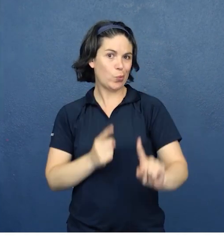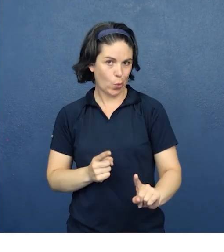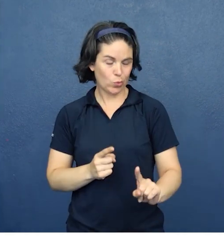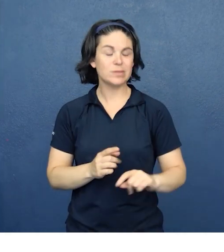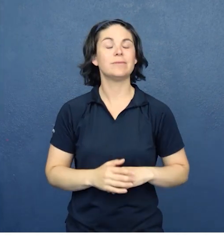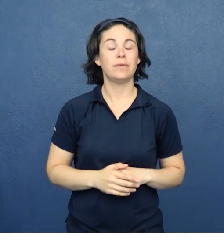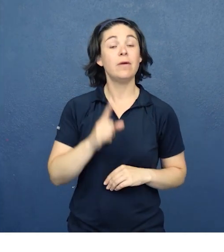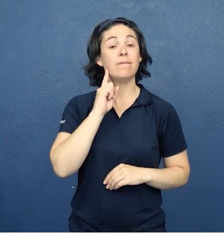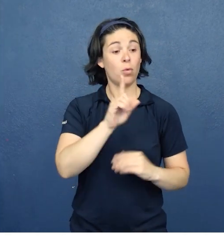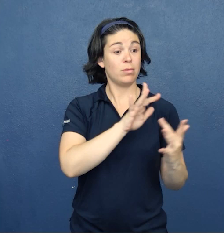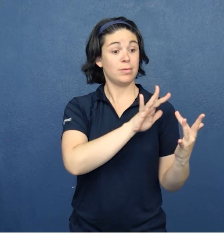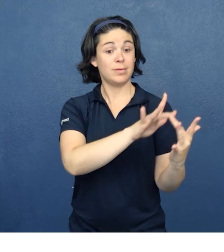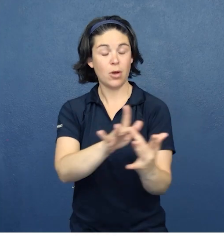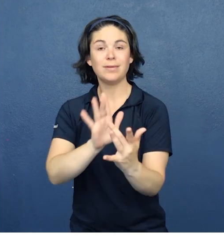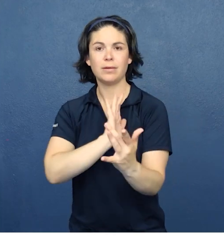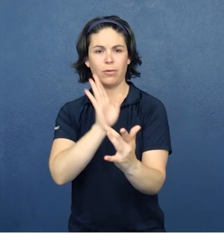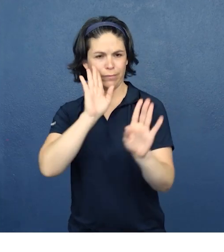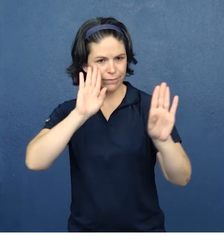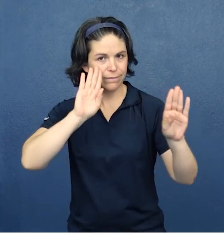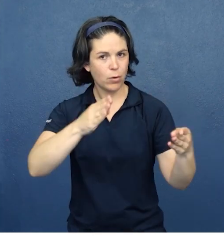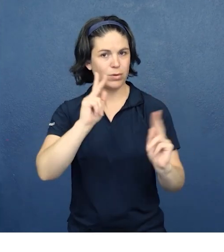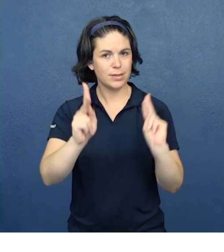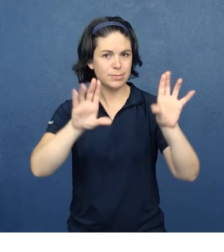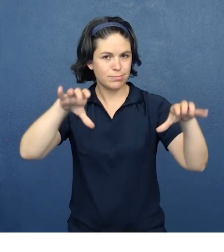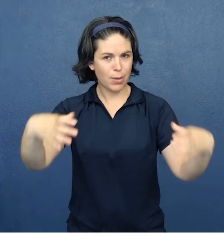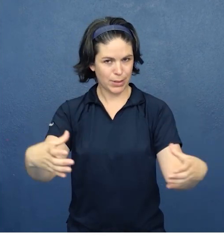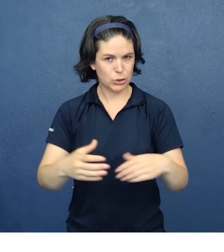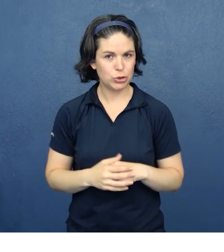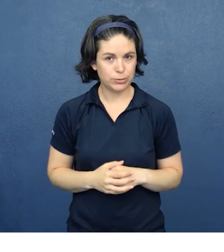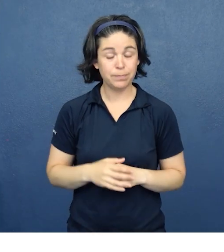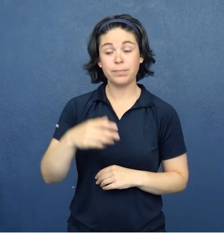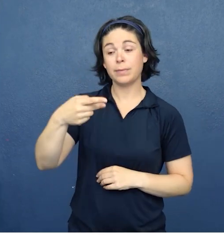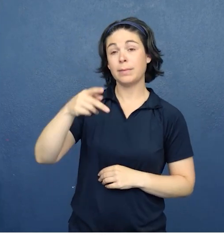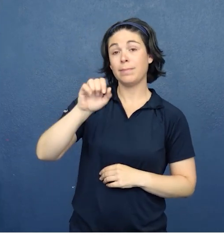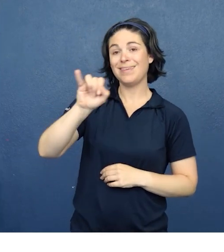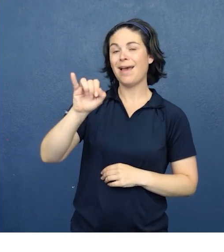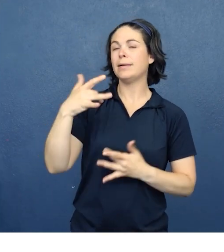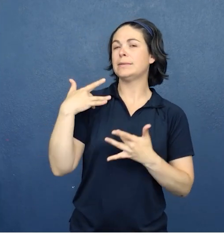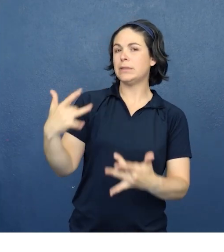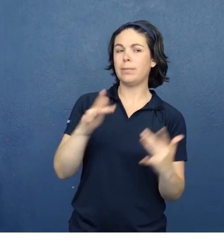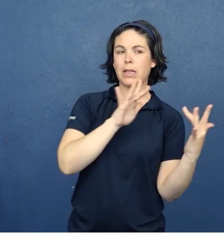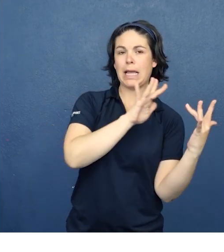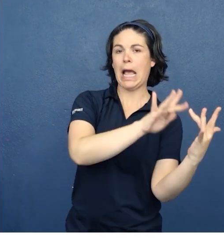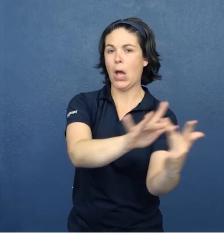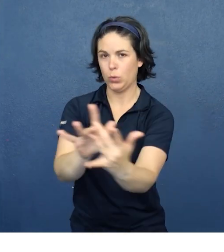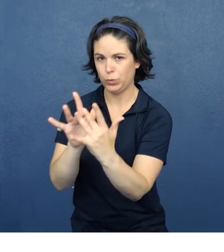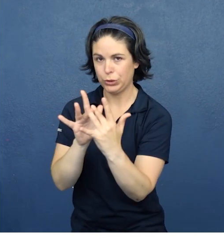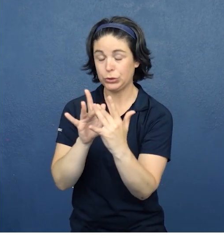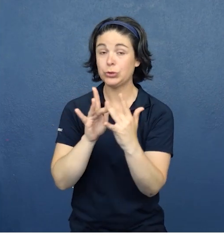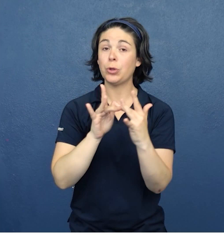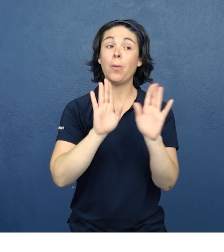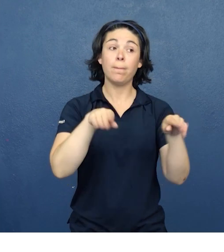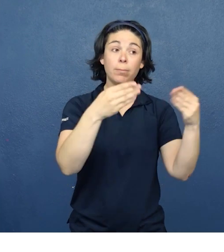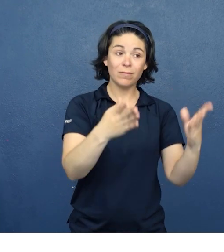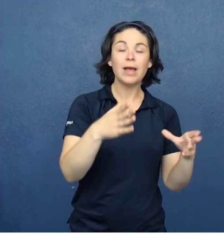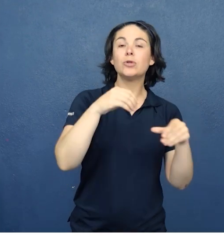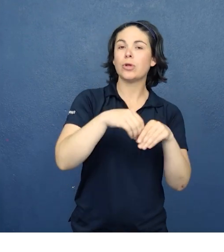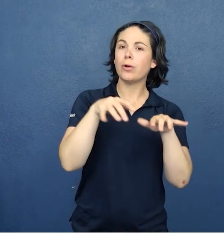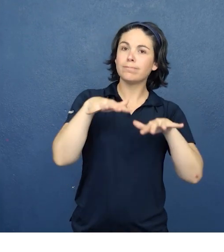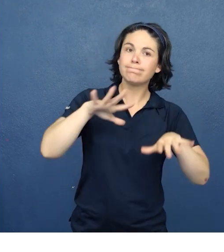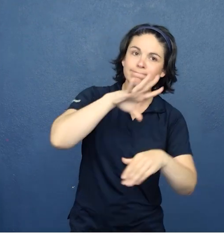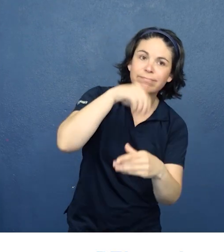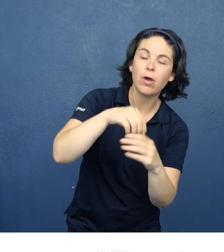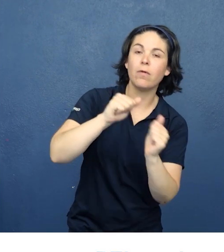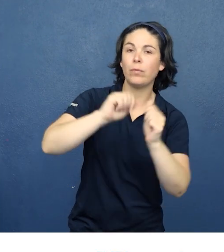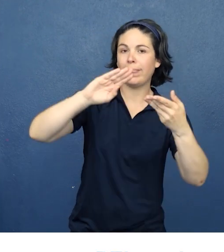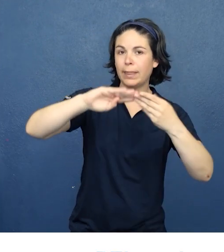and objectives and reaching the target populations. PEI is largely outreach-based. Providers are typically in the community.